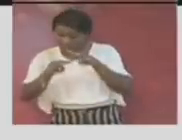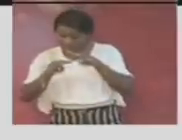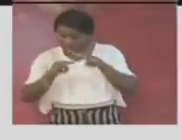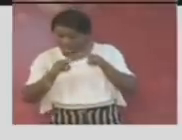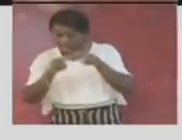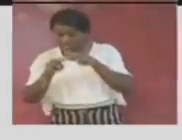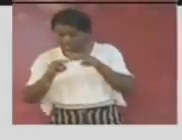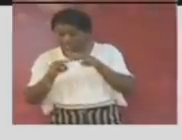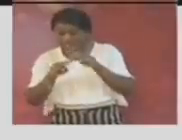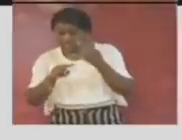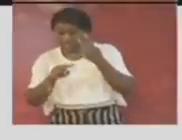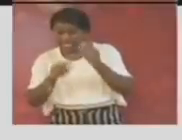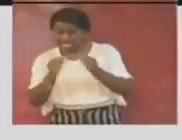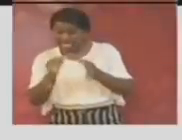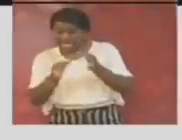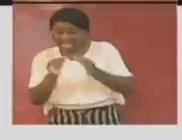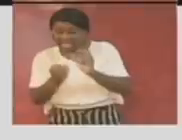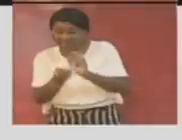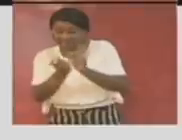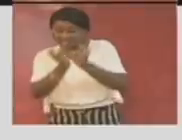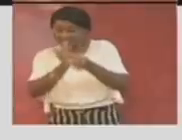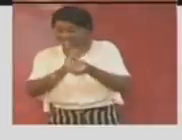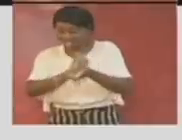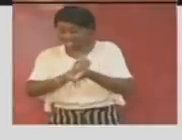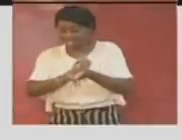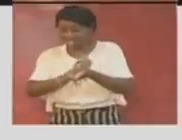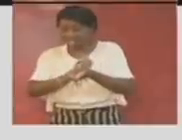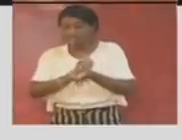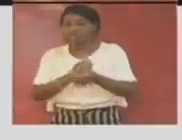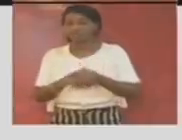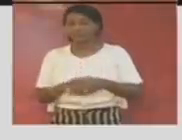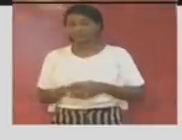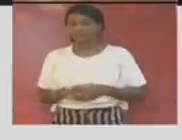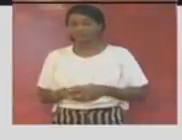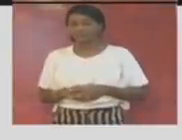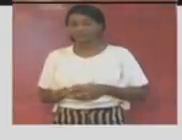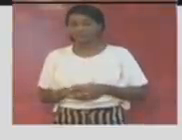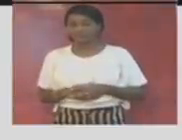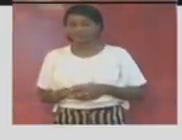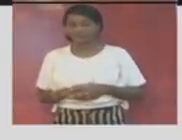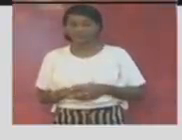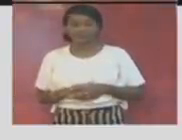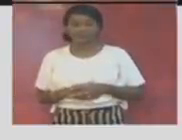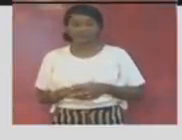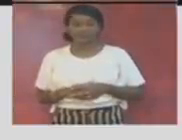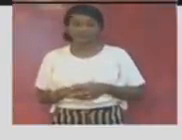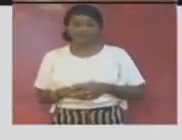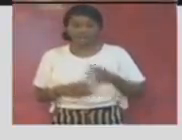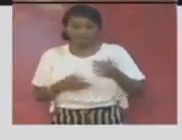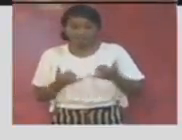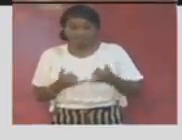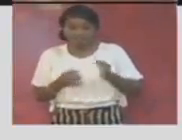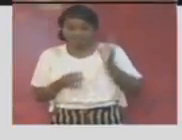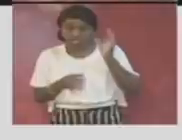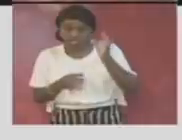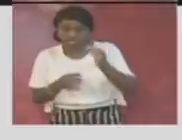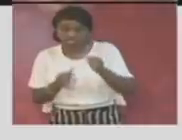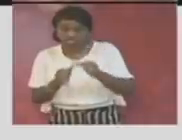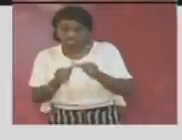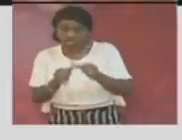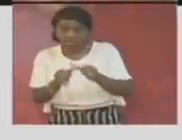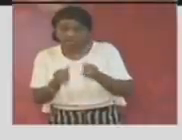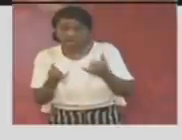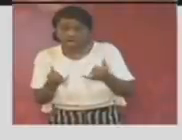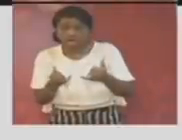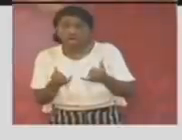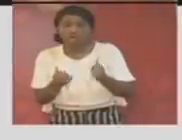the proportion of total cases that the under 19s make up as we go forward, as we increase